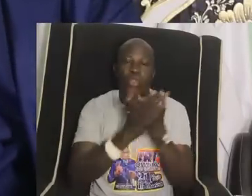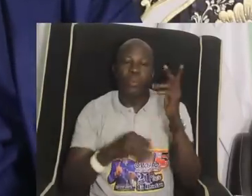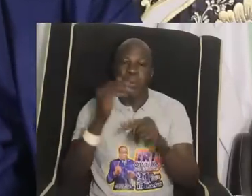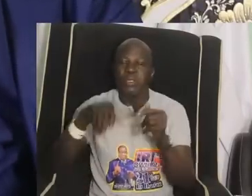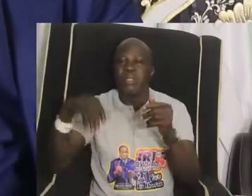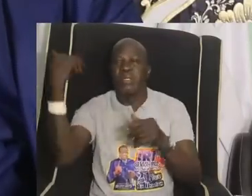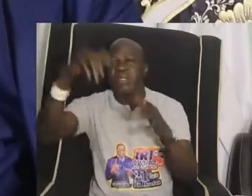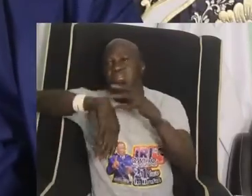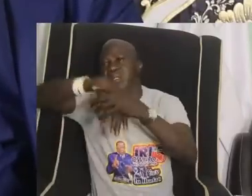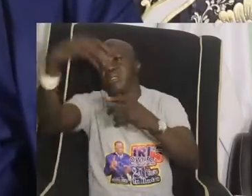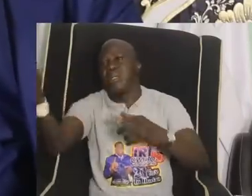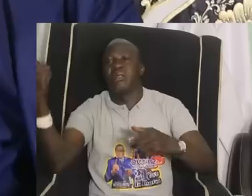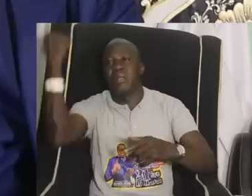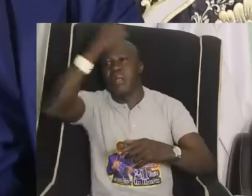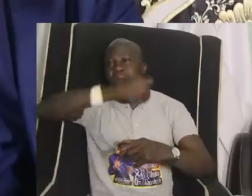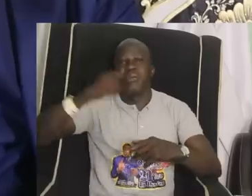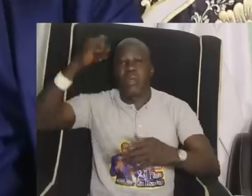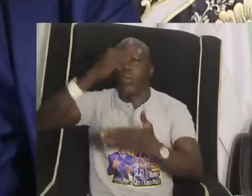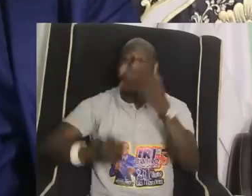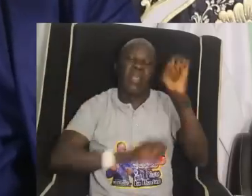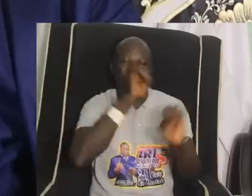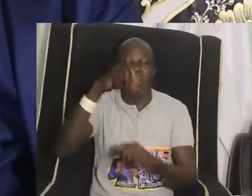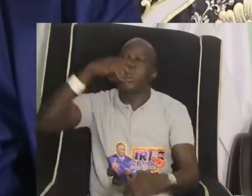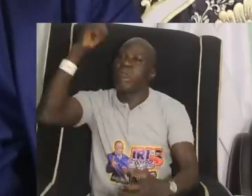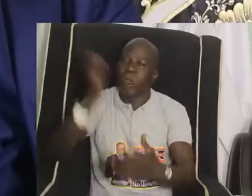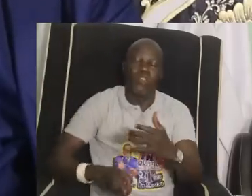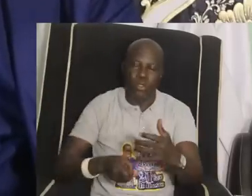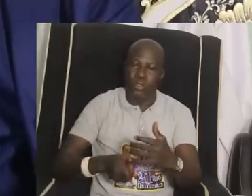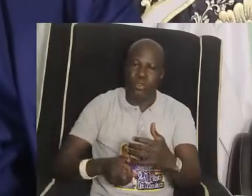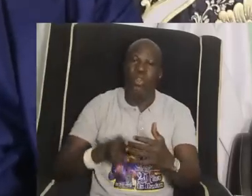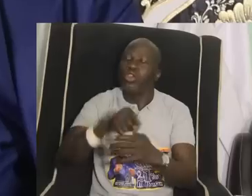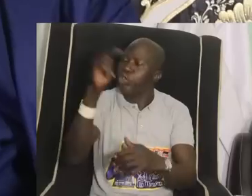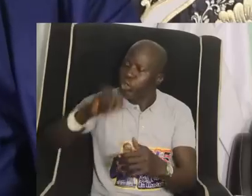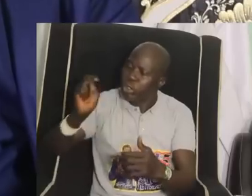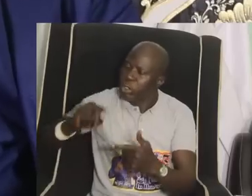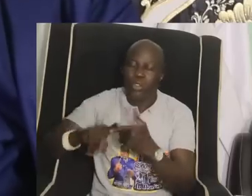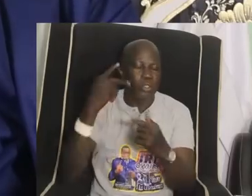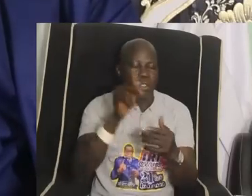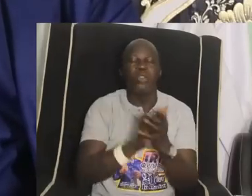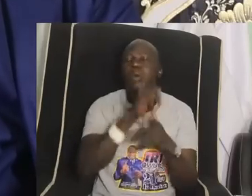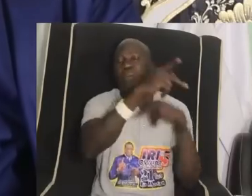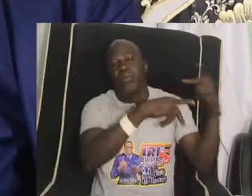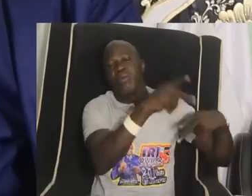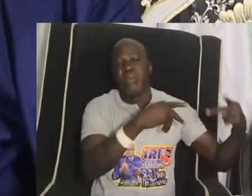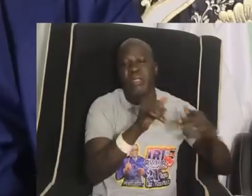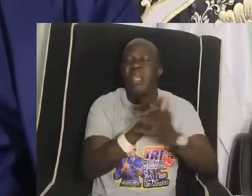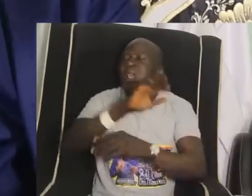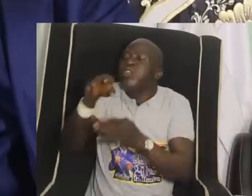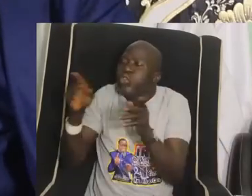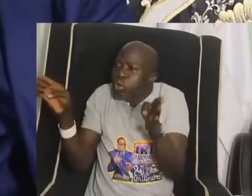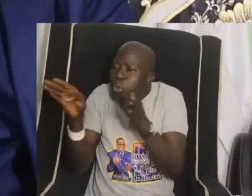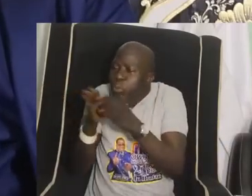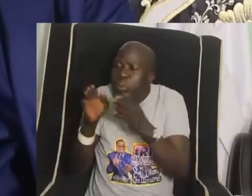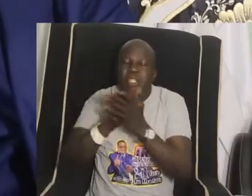The people in South Africa, whatever we consider it costs you, you need to see the prophet.